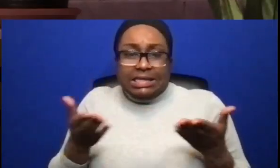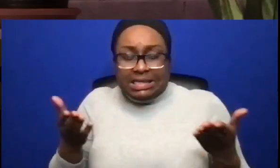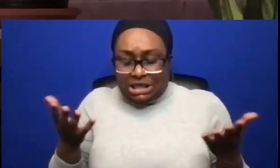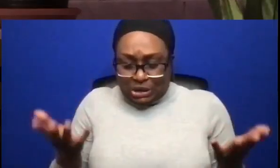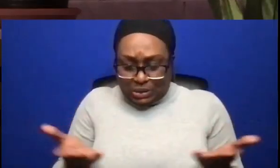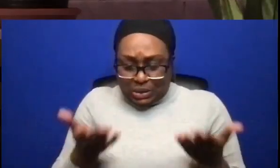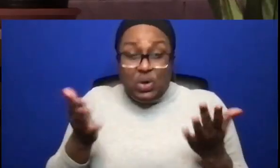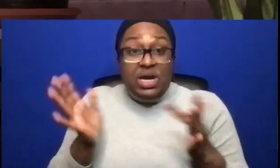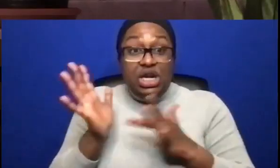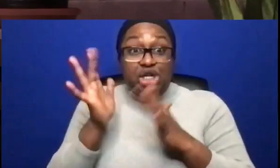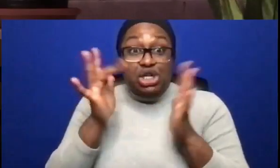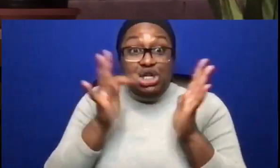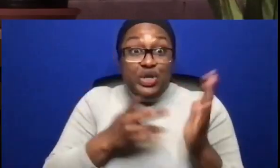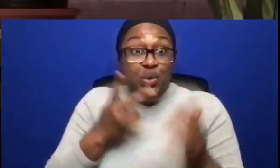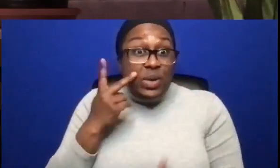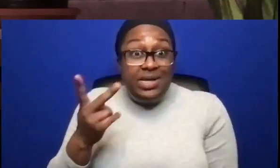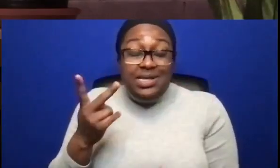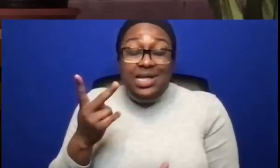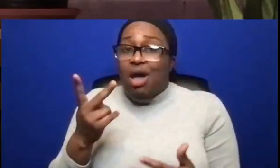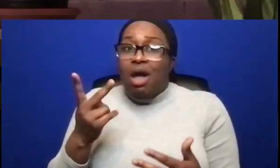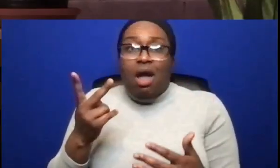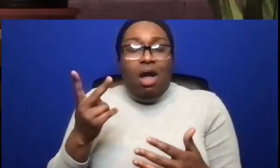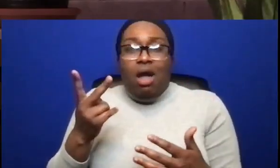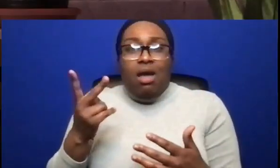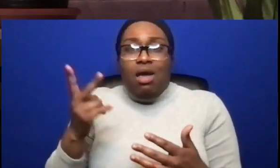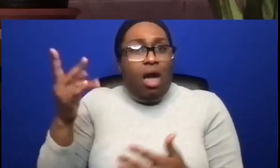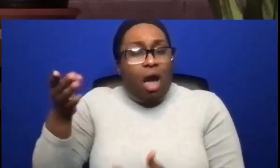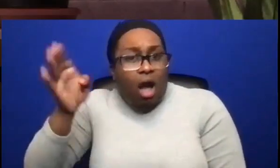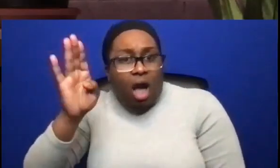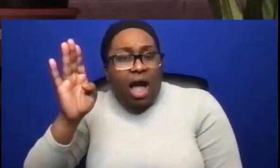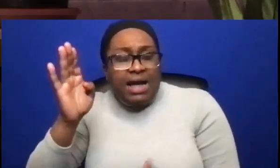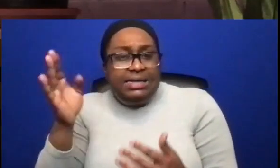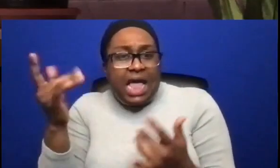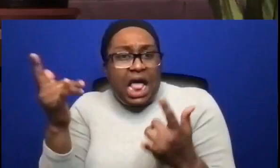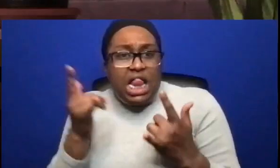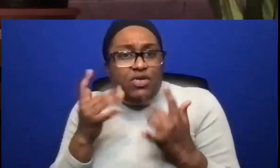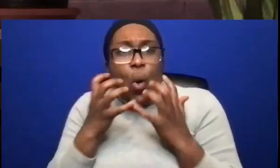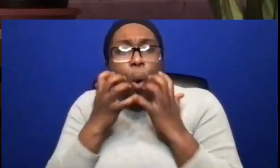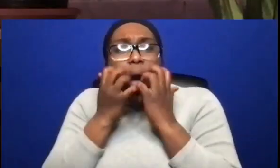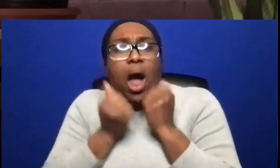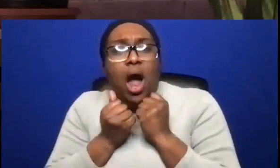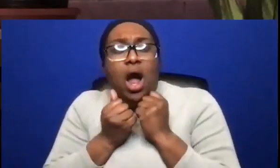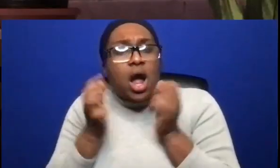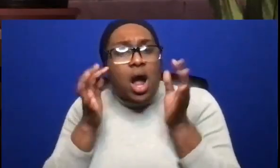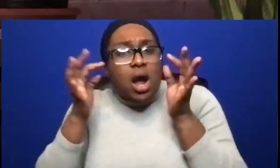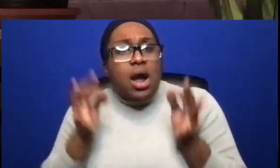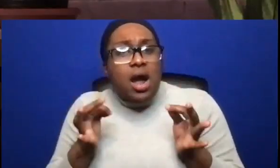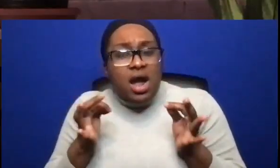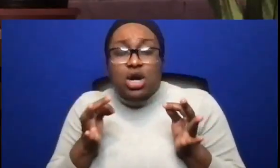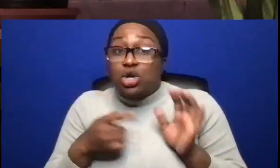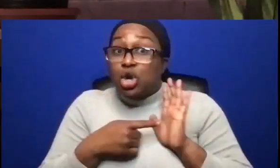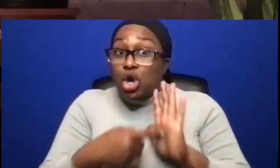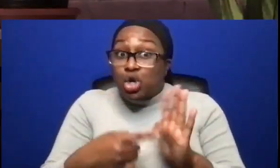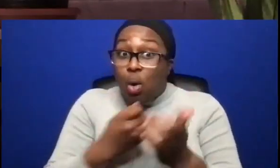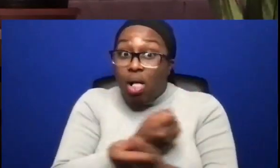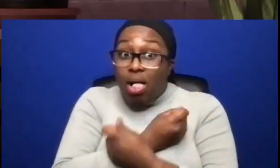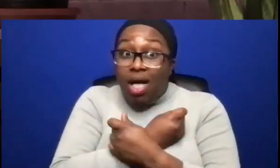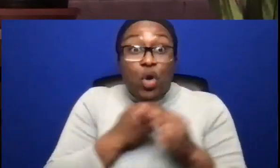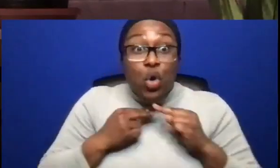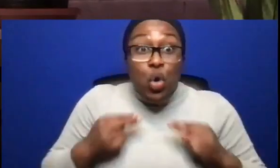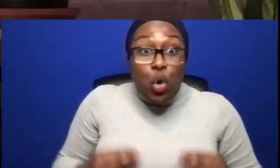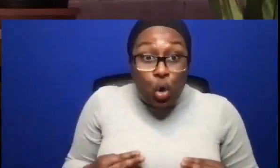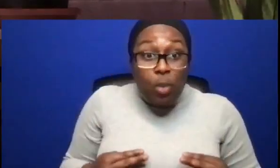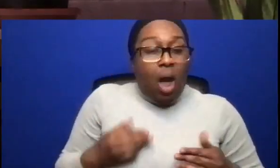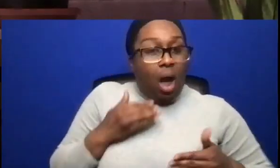a God who loves us so passionately that God chose to embody love in human form and go through